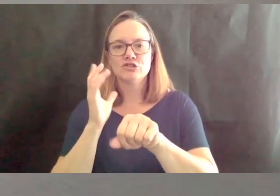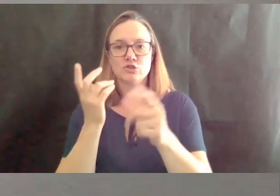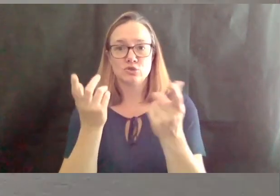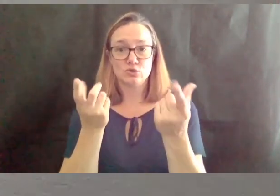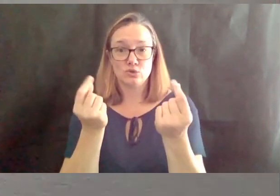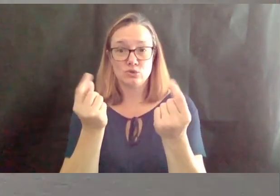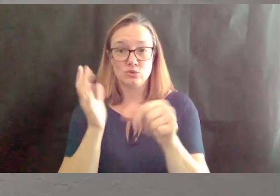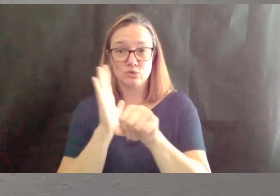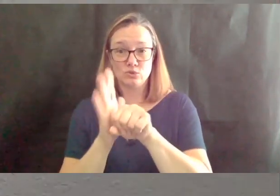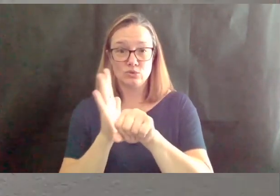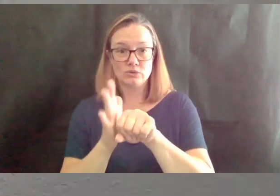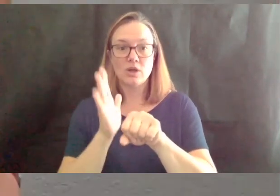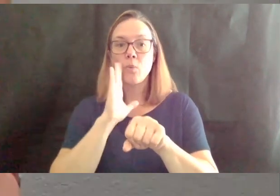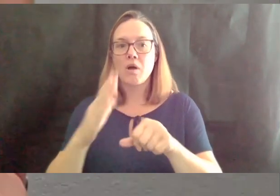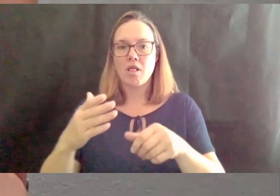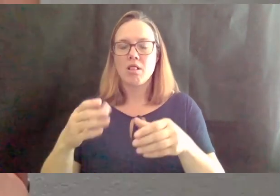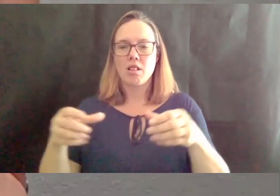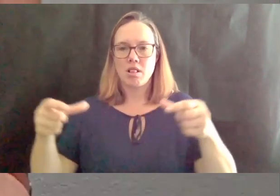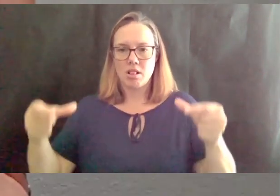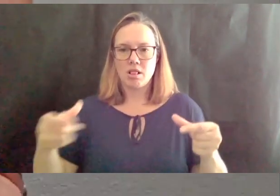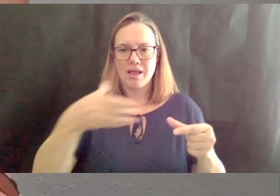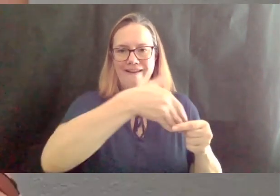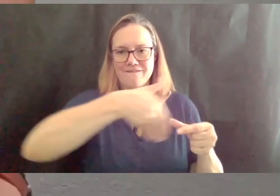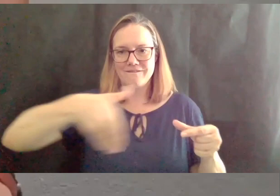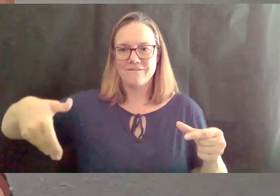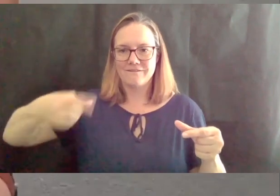I'm going to be halving these guys right down the middle.